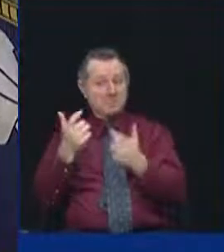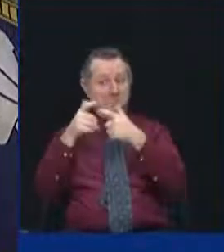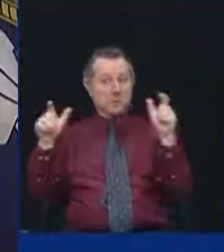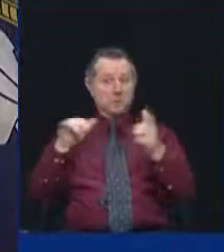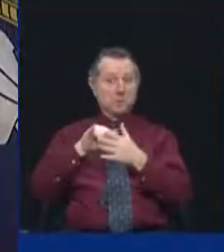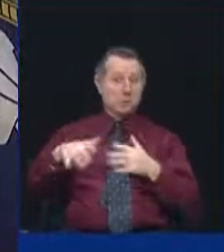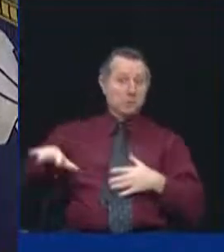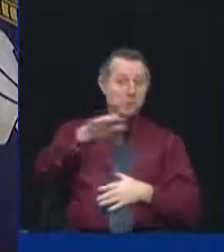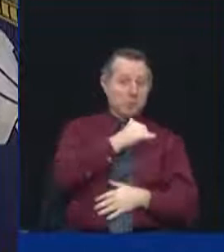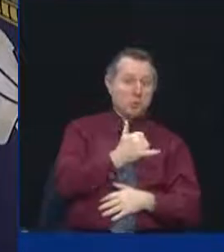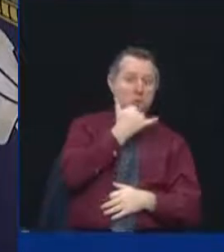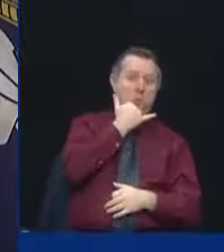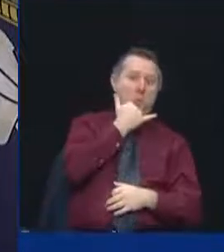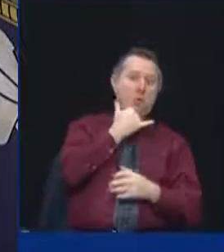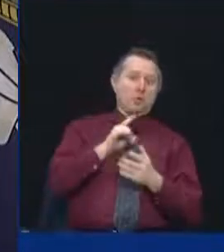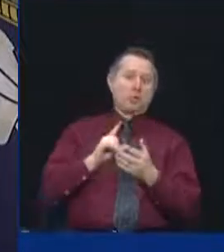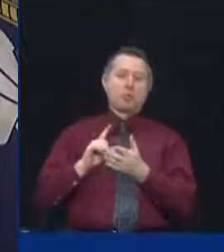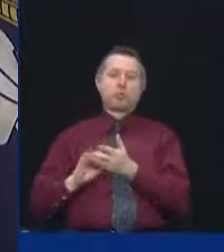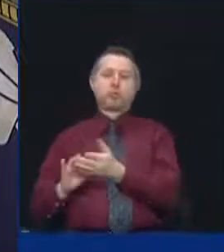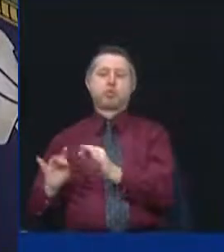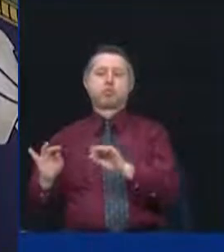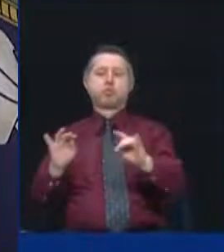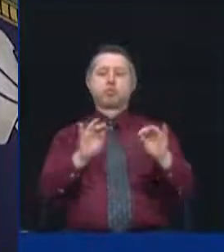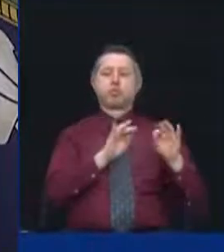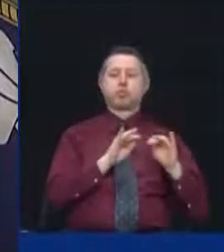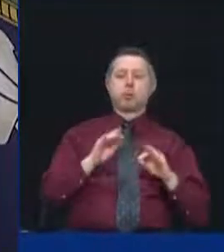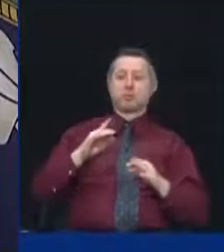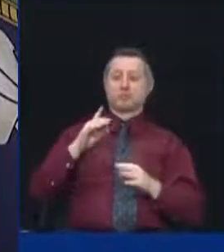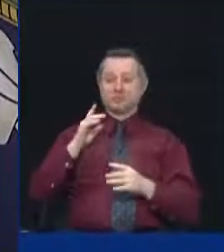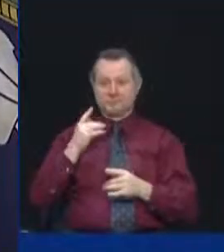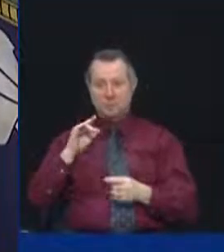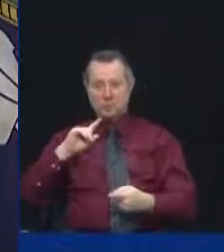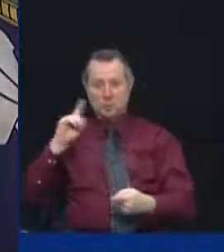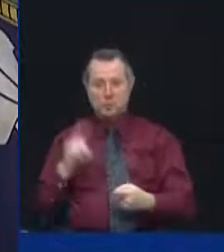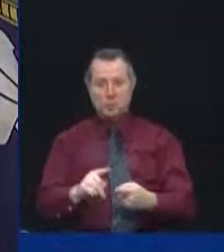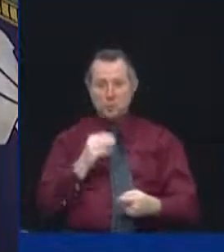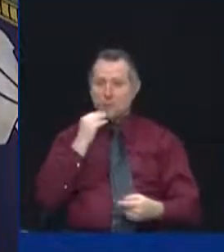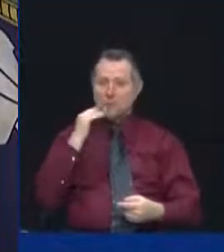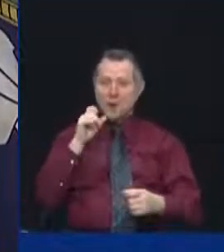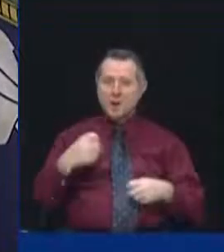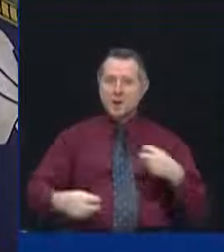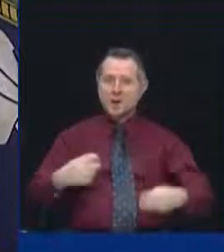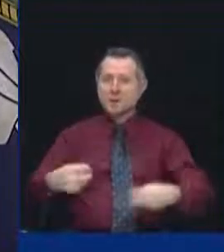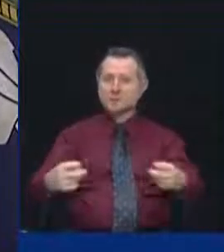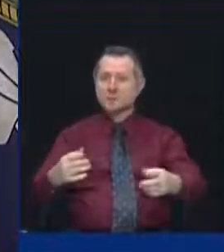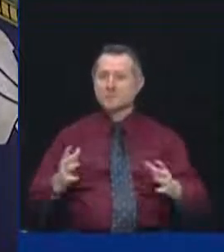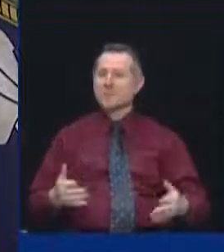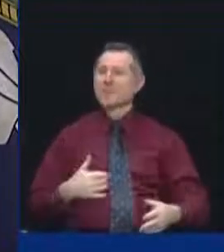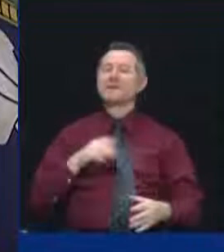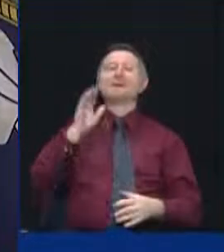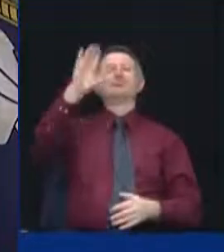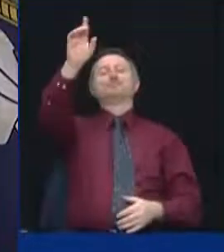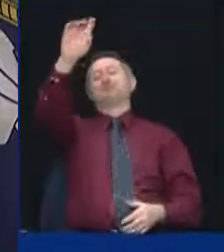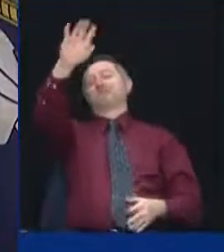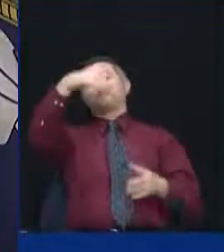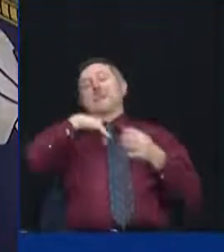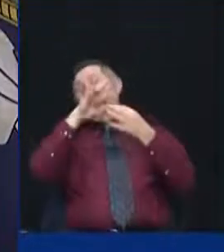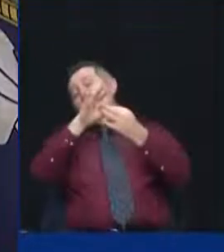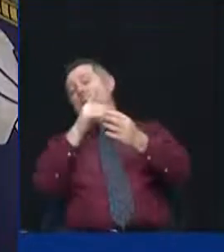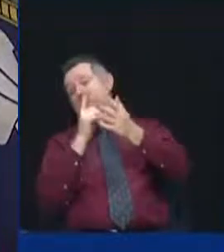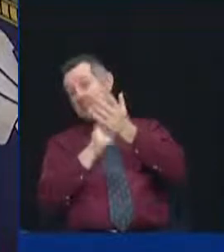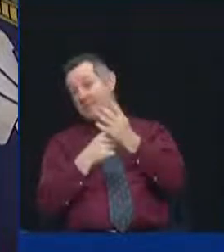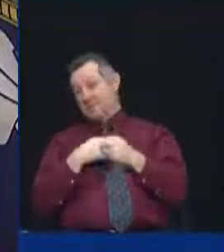in surveys they've seen a reduction in the number of homeless and they believe it's cleaner? Are you saying that I'm saying that it's still a problem. That's not what you